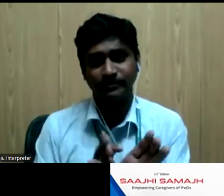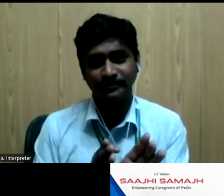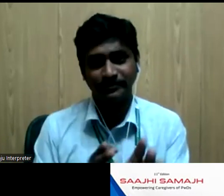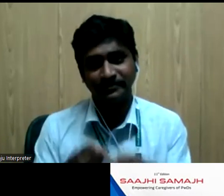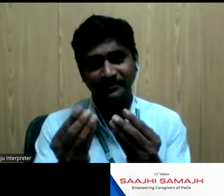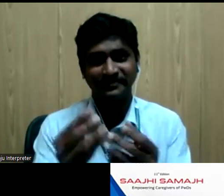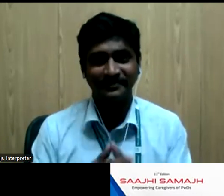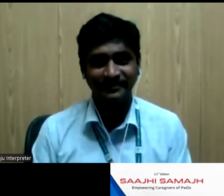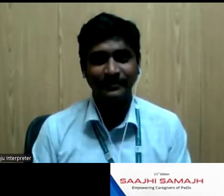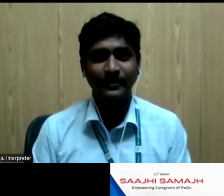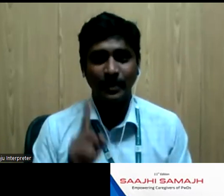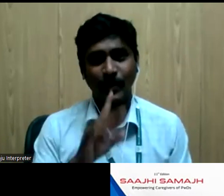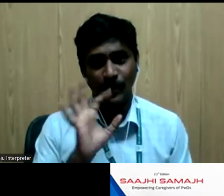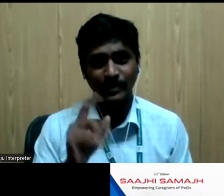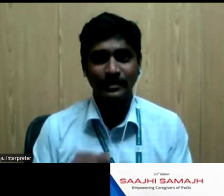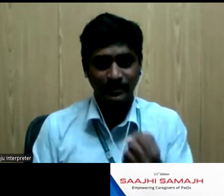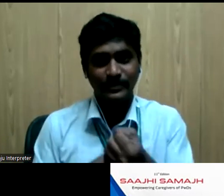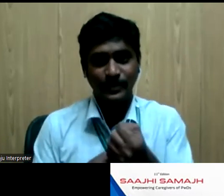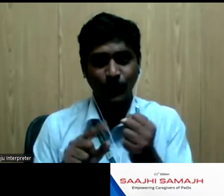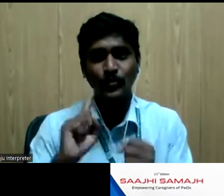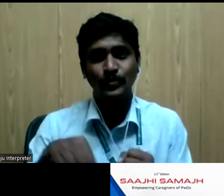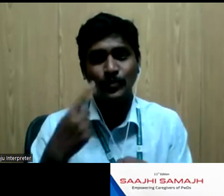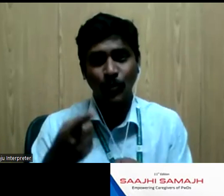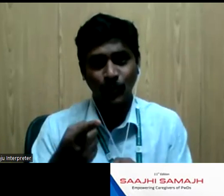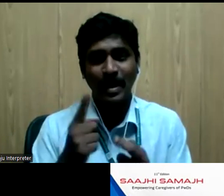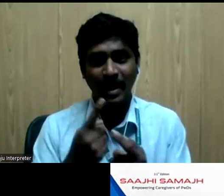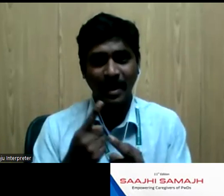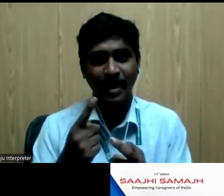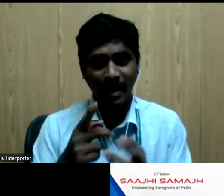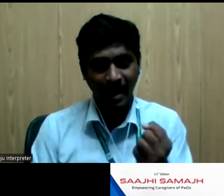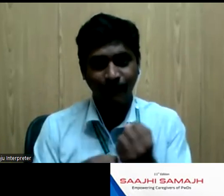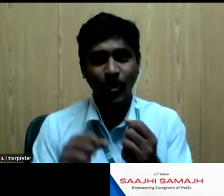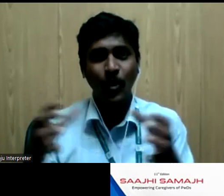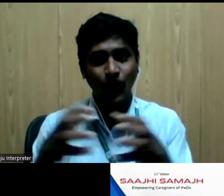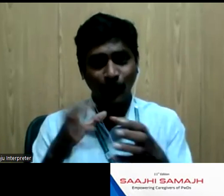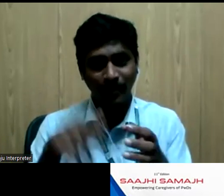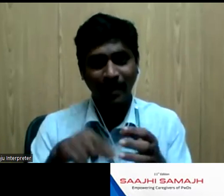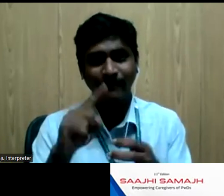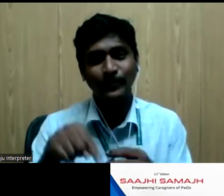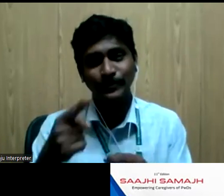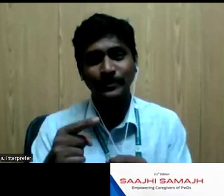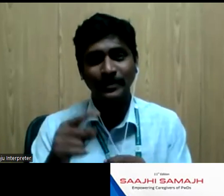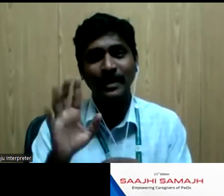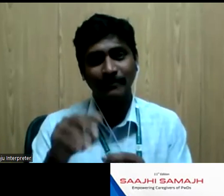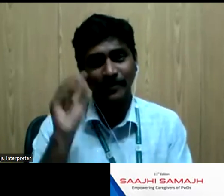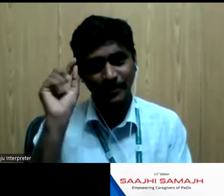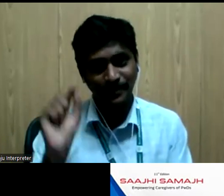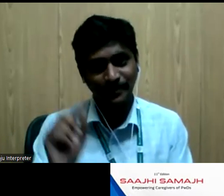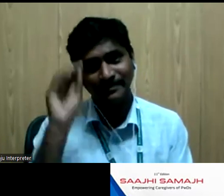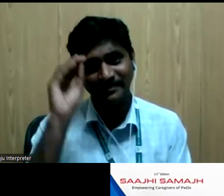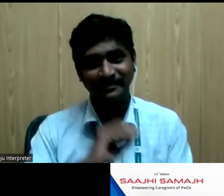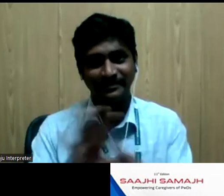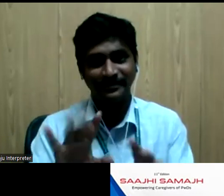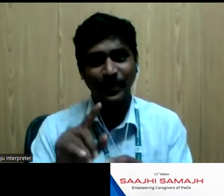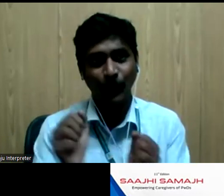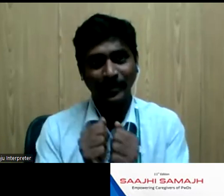Bilkul. We have a support group happening in Pune tomorrow. So we'd love for you to join the support group and we can share those details with you.